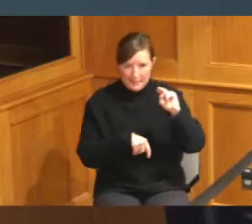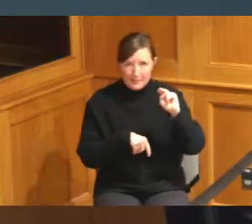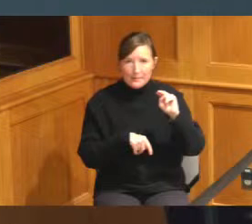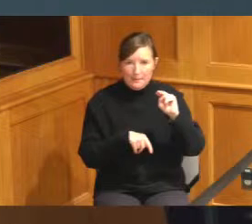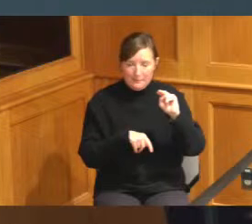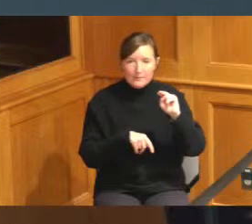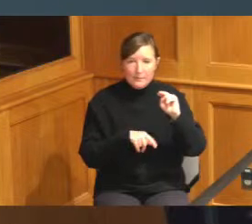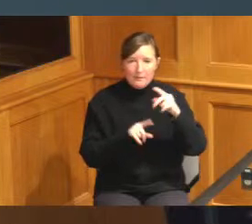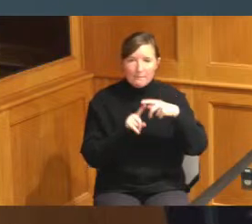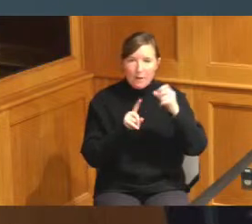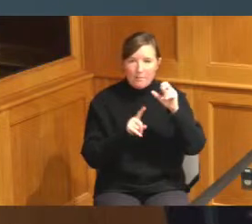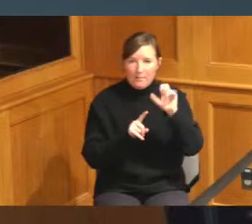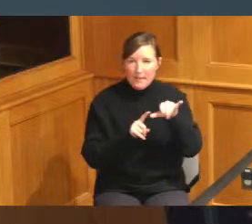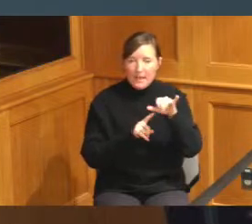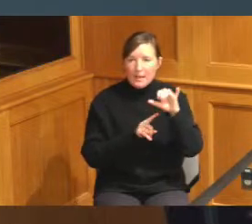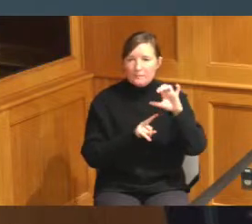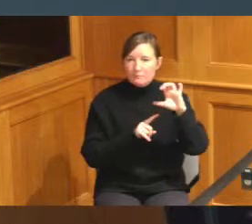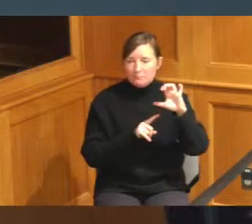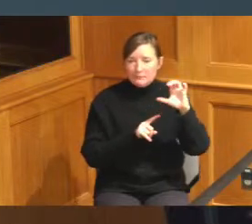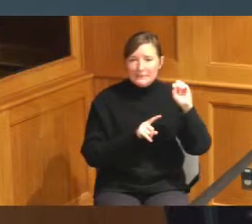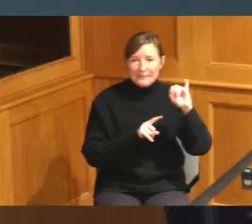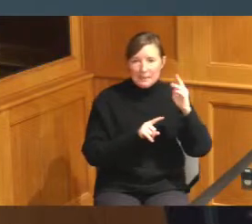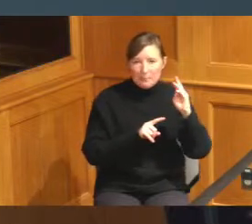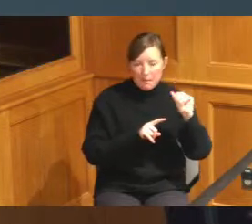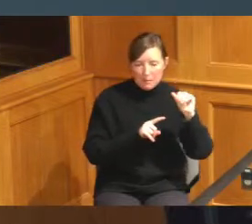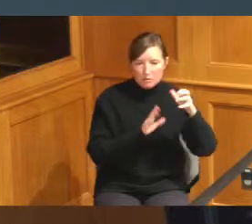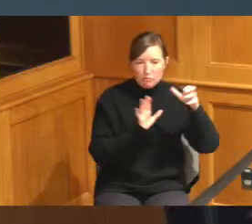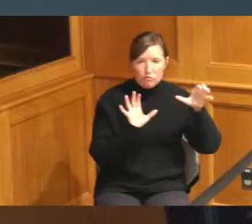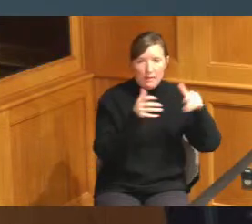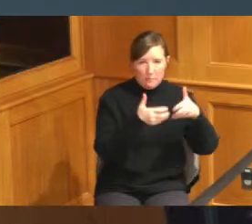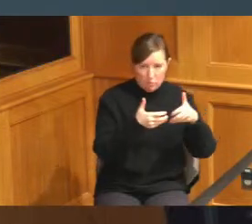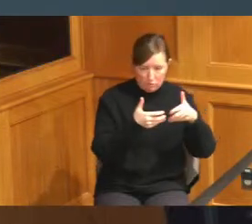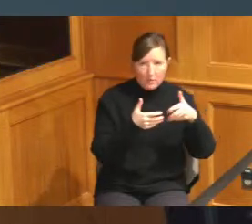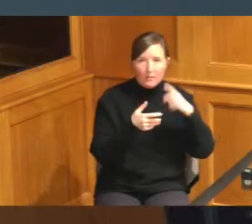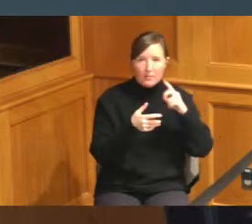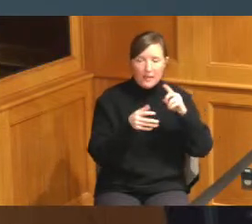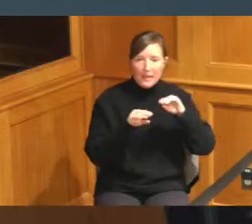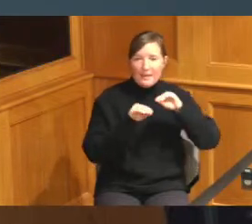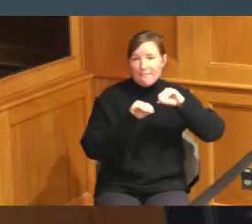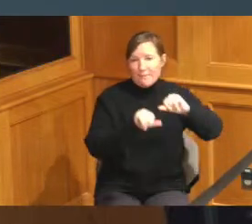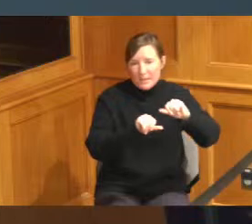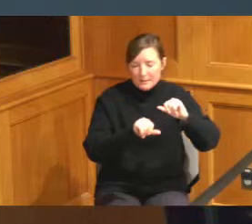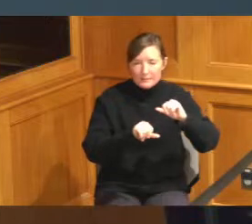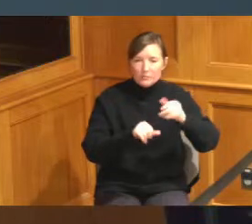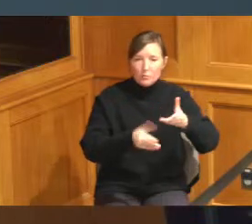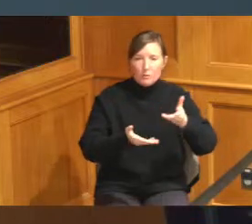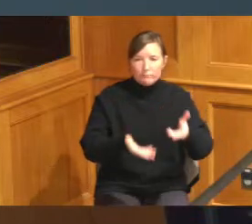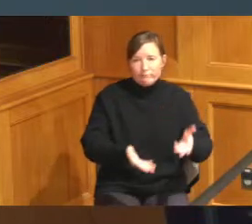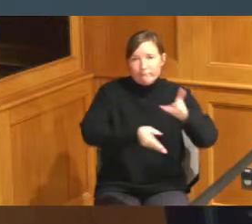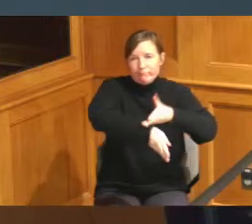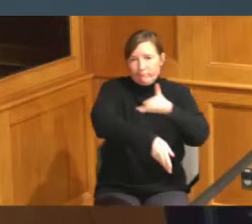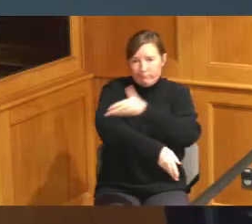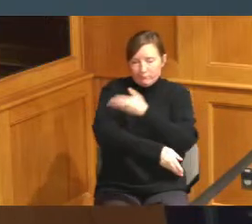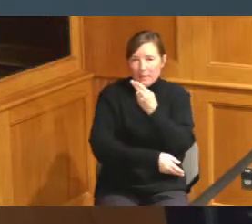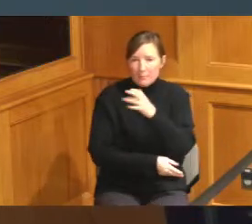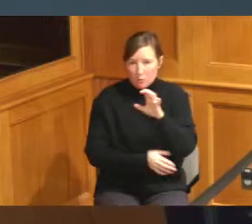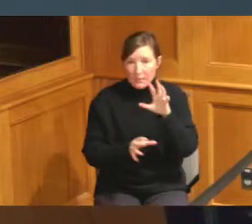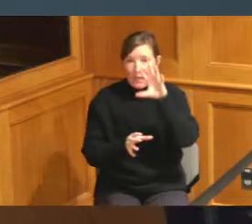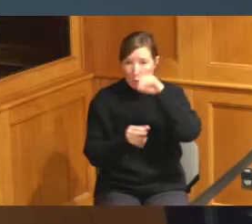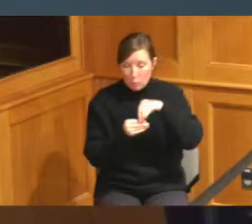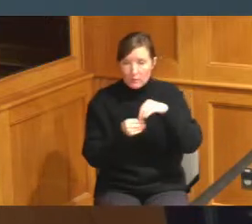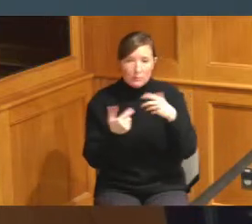chapter. Whereas Epsilon Lambda Sigma chapter invests in the betterment of Hamilton County, including but not limited